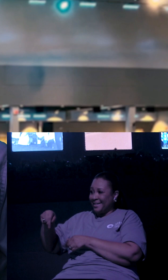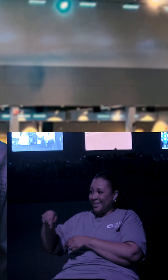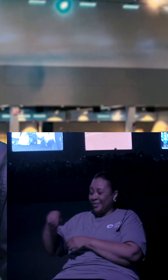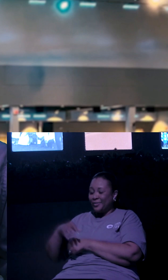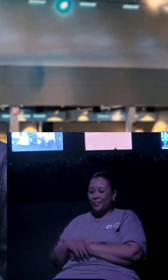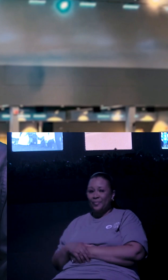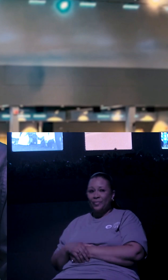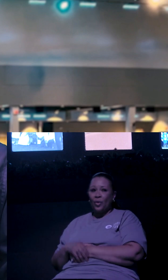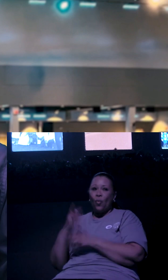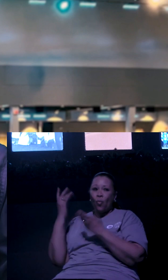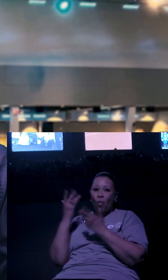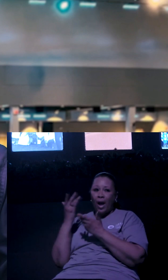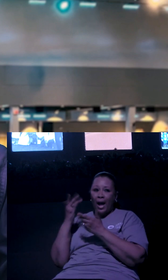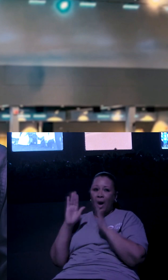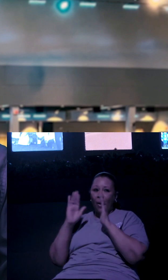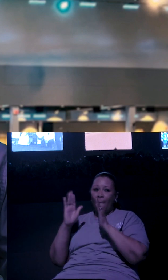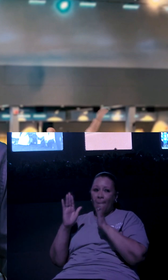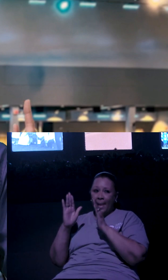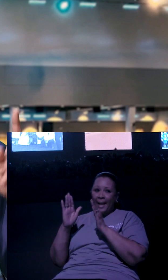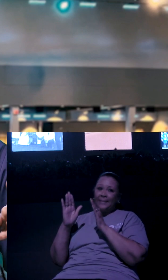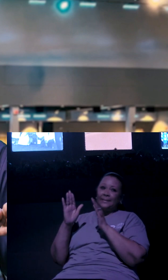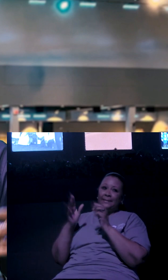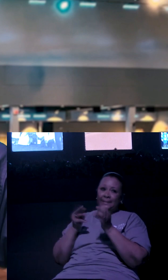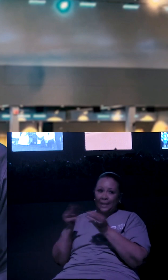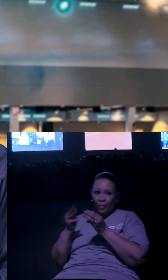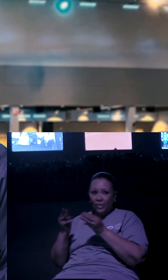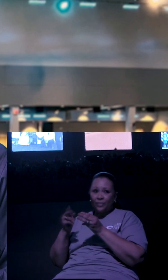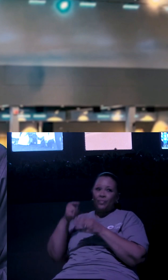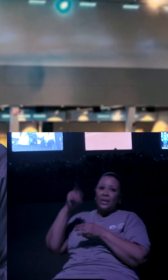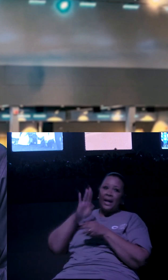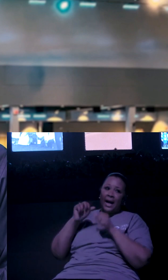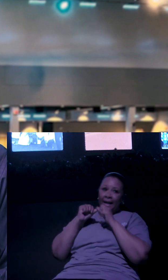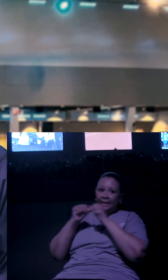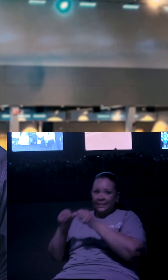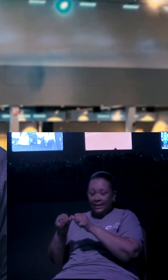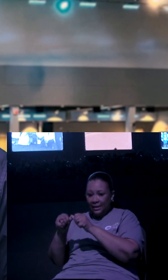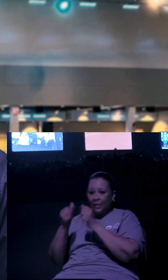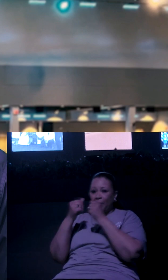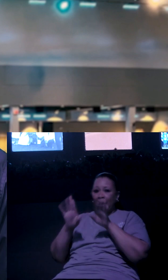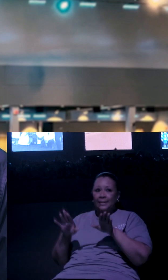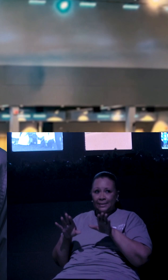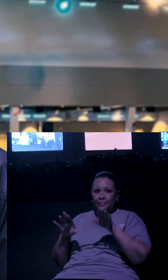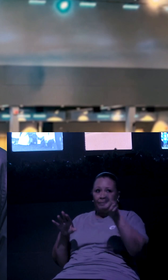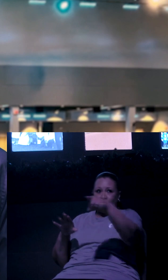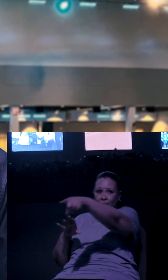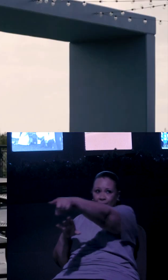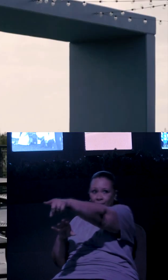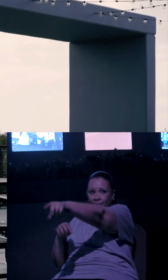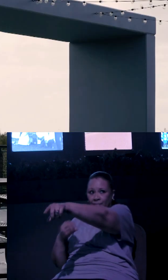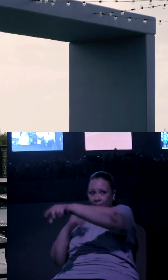Tamarack. What an amazing celebration it was, and God has continued to pour out his blessings on our church.